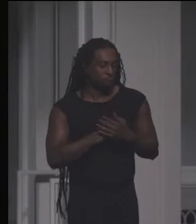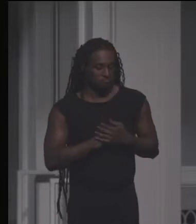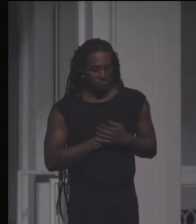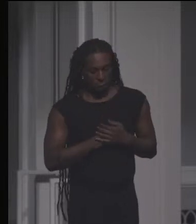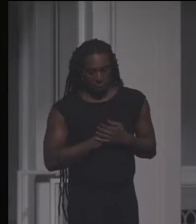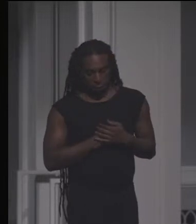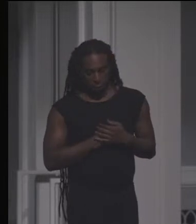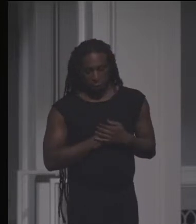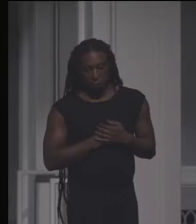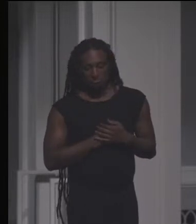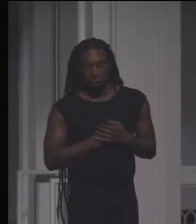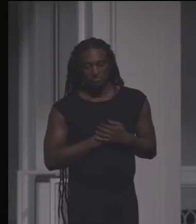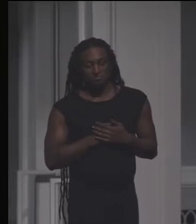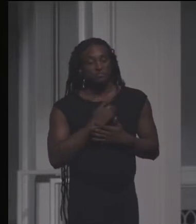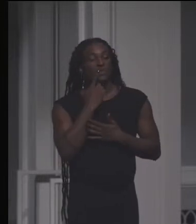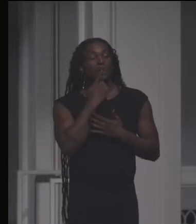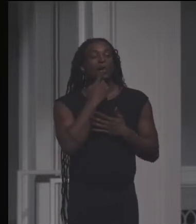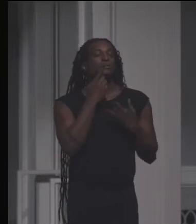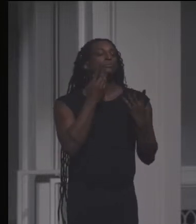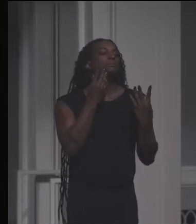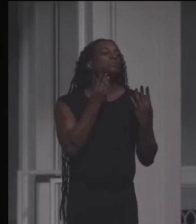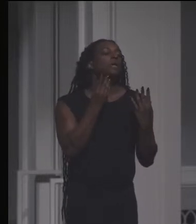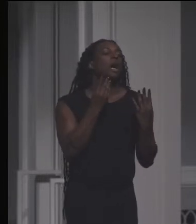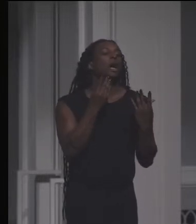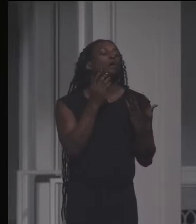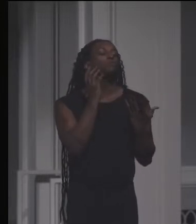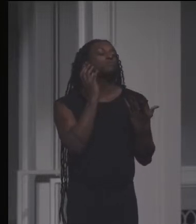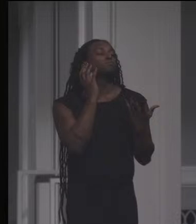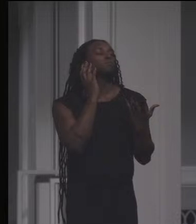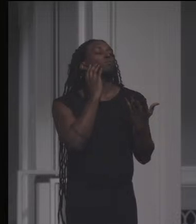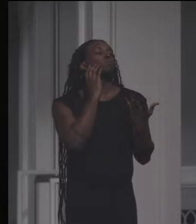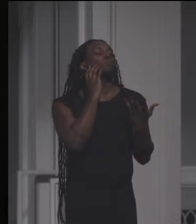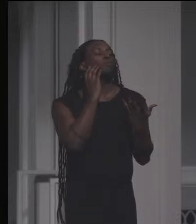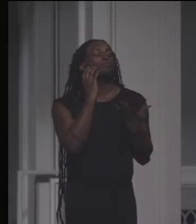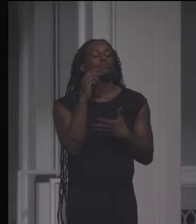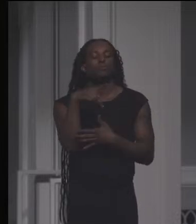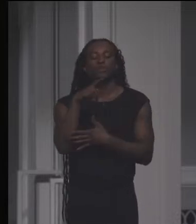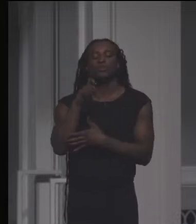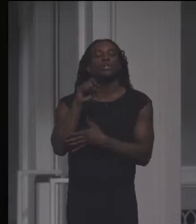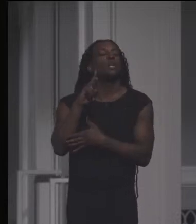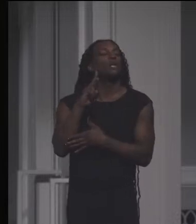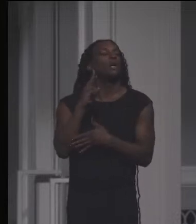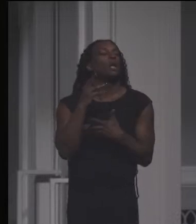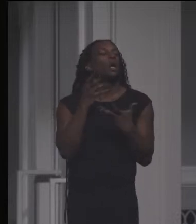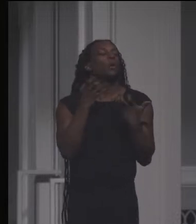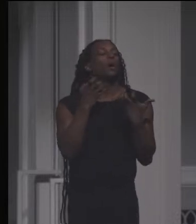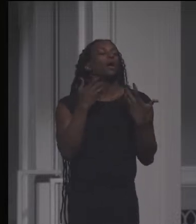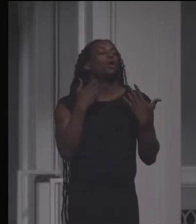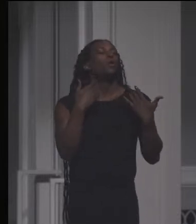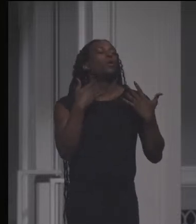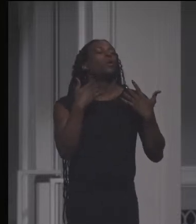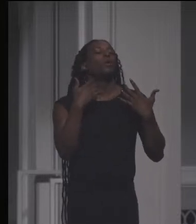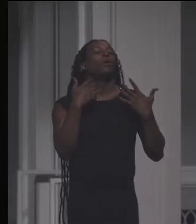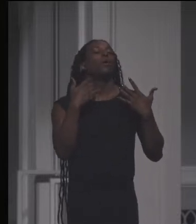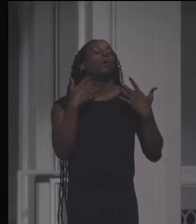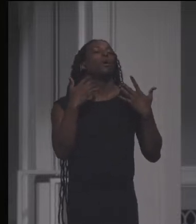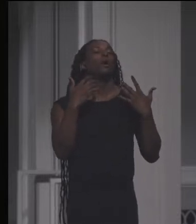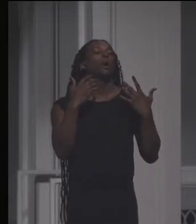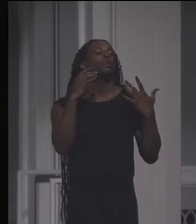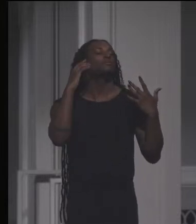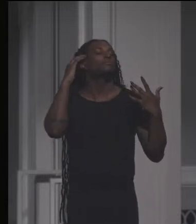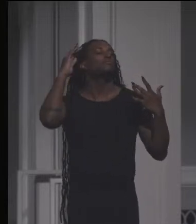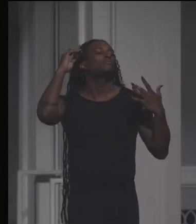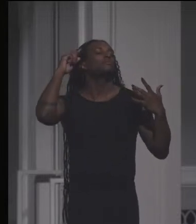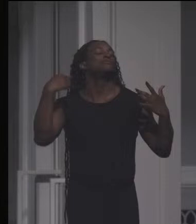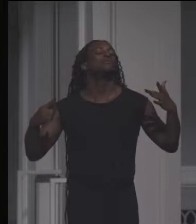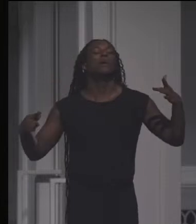Her lips were soft and plump as rain, and Peretir wanted to plunge her hands deep into her golden yellow